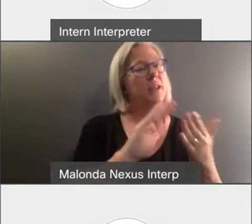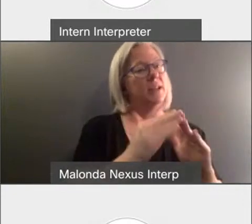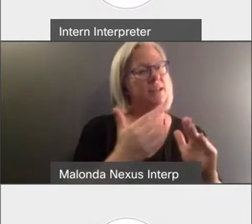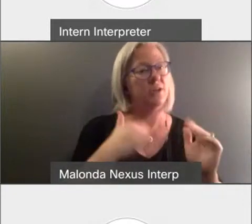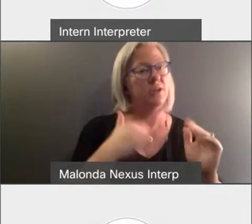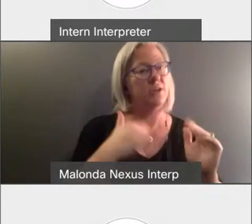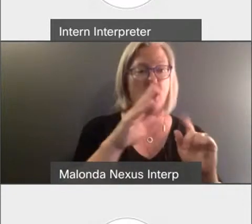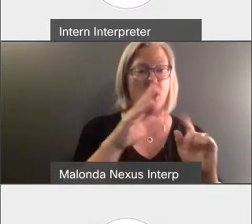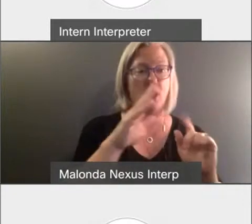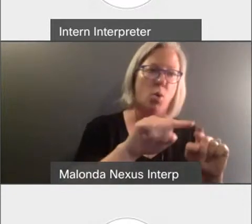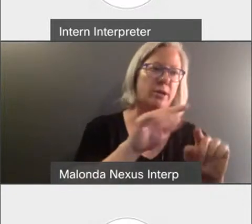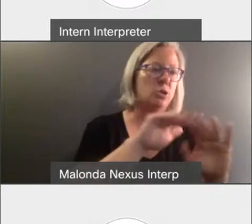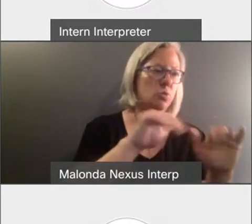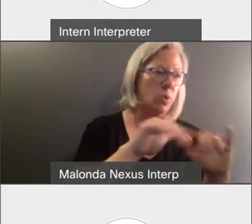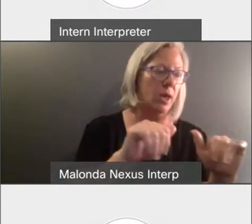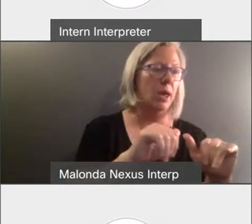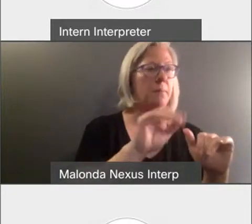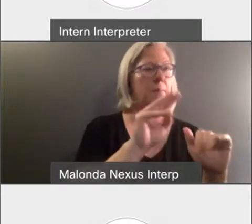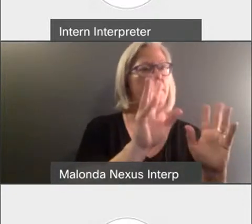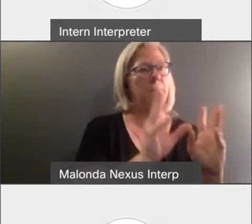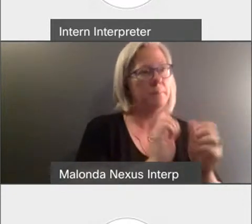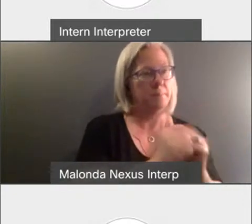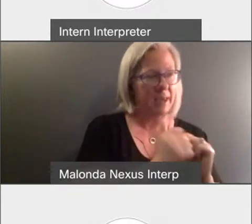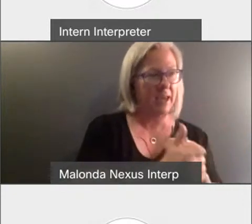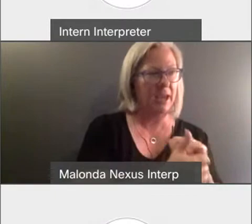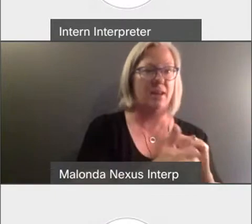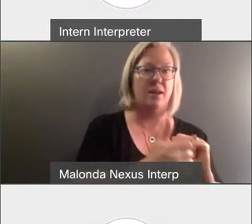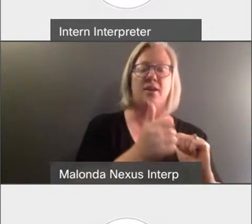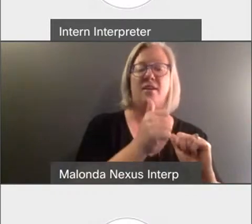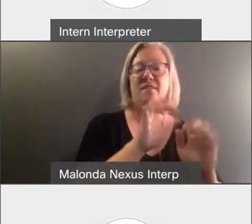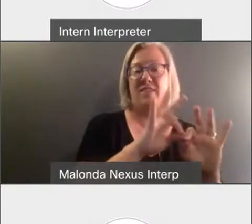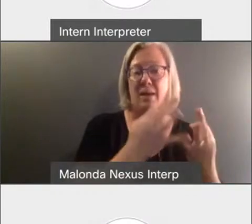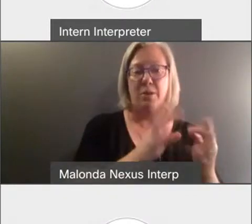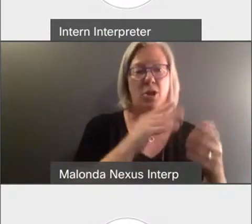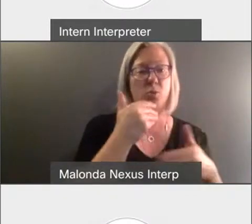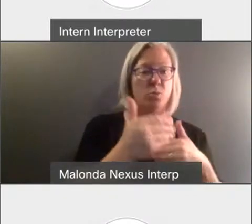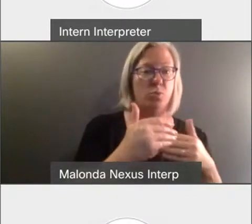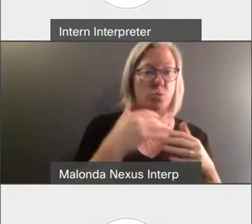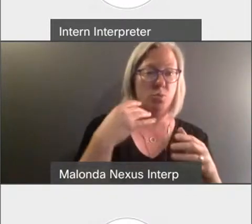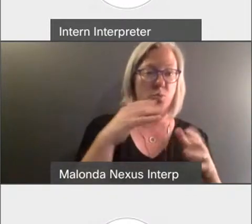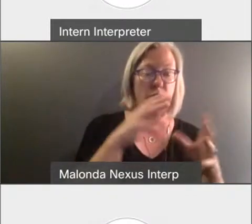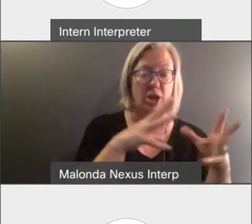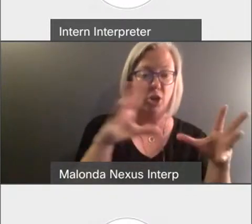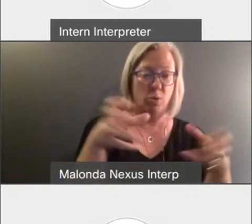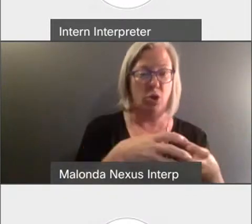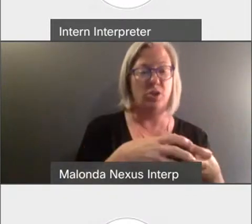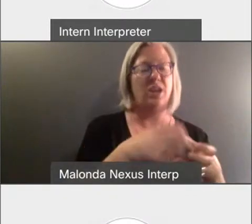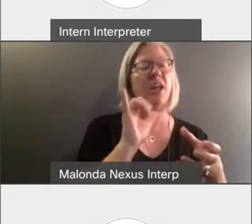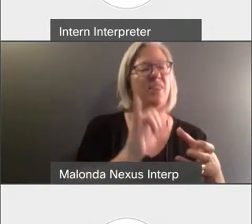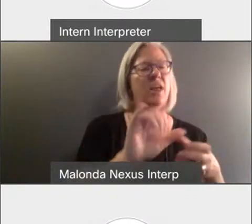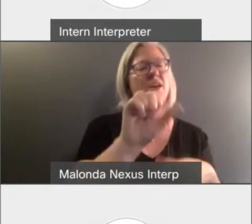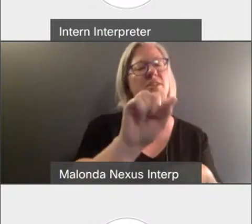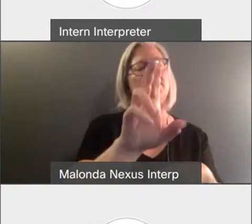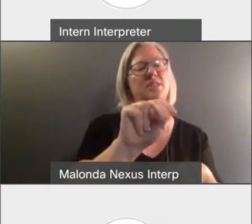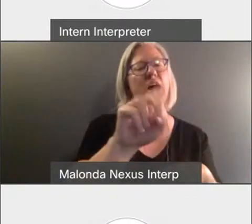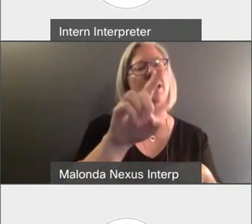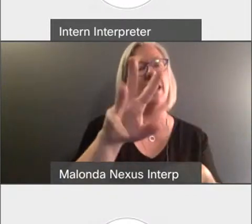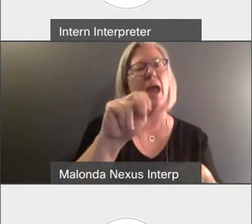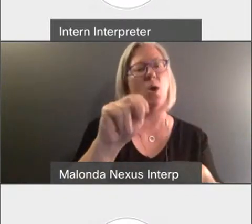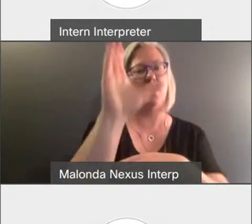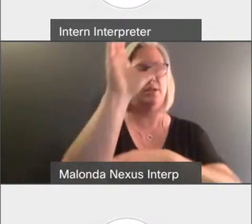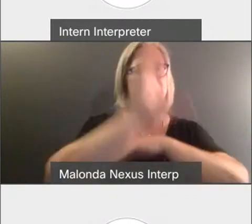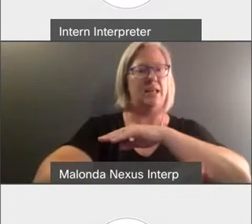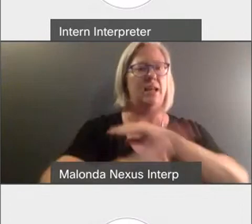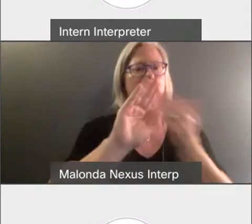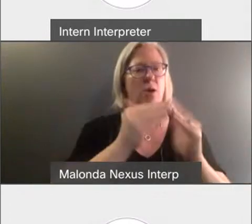meets, debate tournaments, family reunions, were sundown towns that enforced segregation through racist laws, intimidation, and